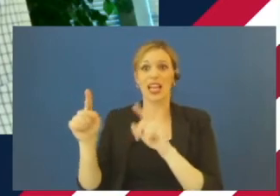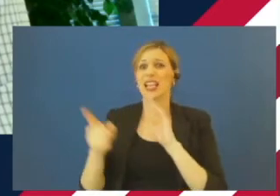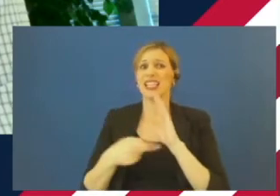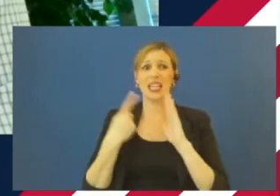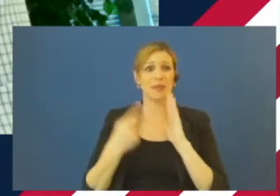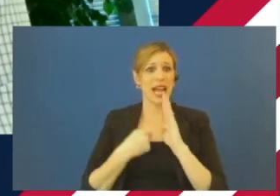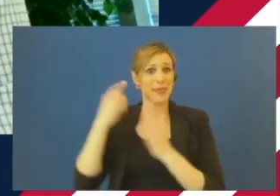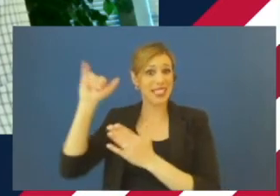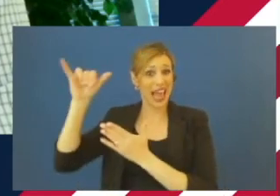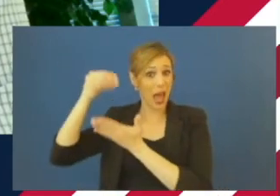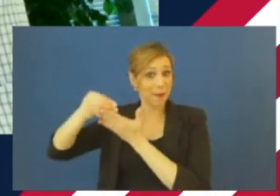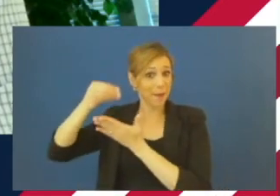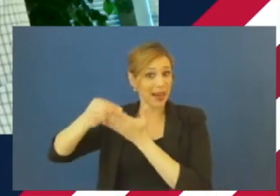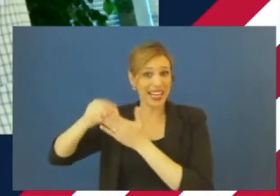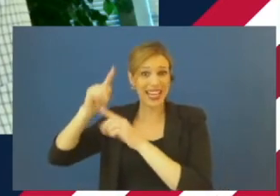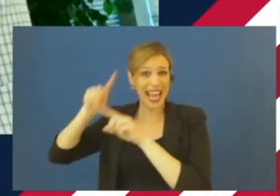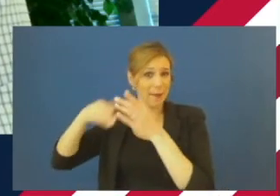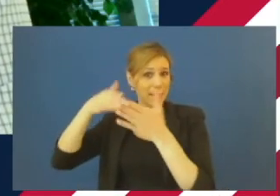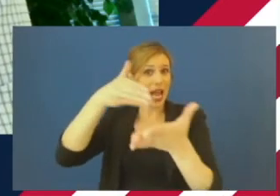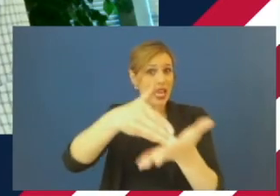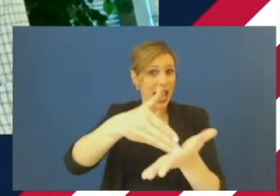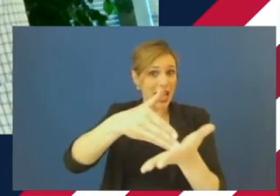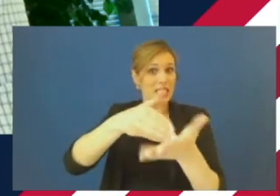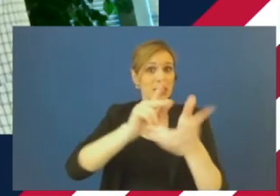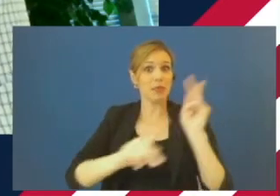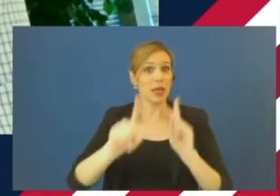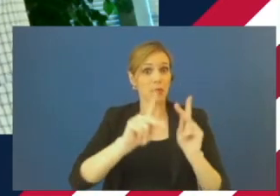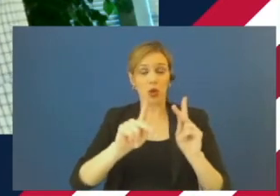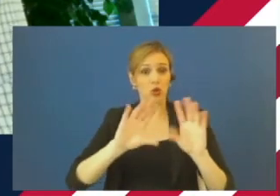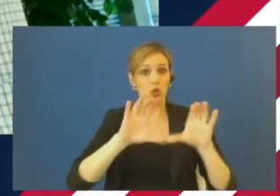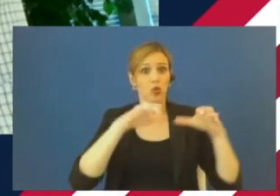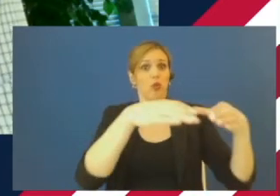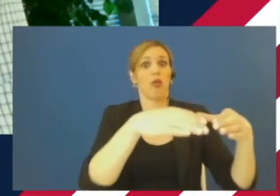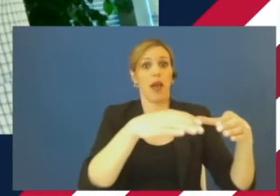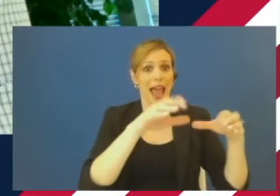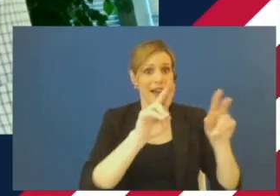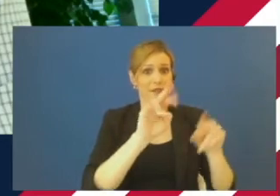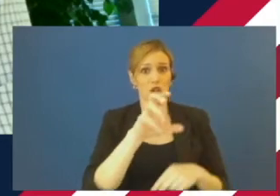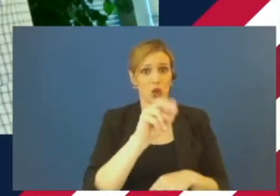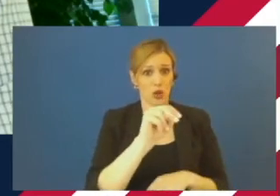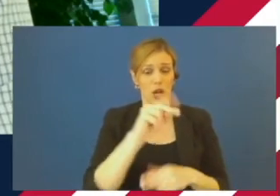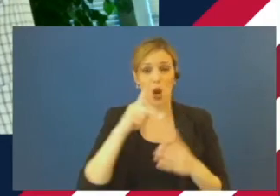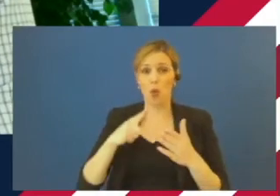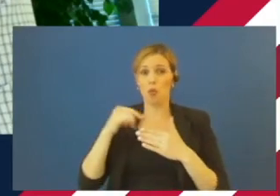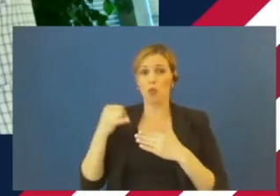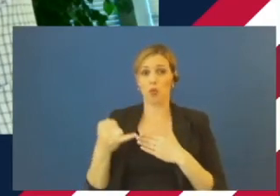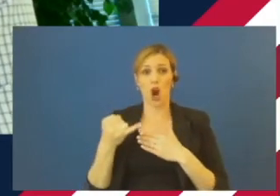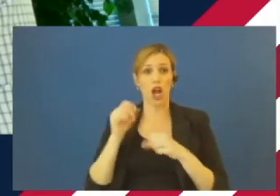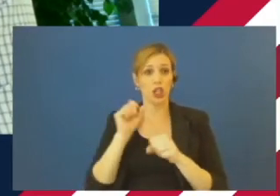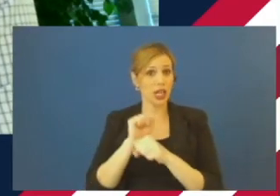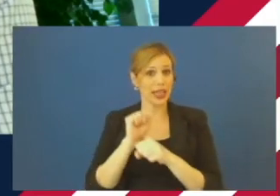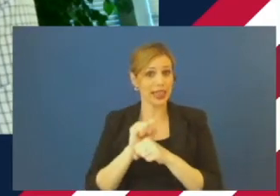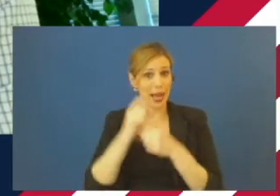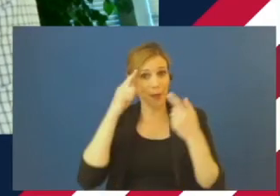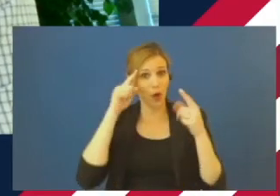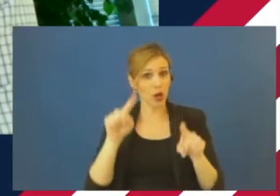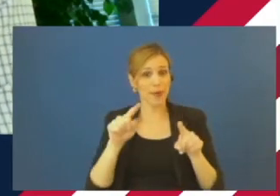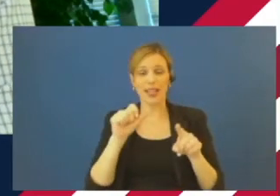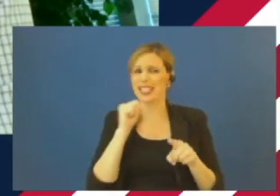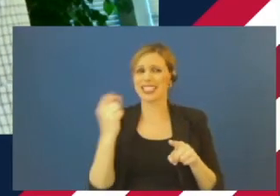organize on construction sites as well. Project labor agreements go way beyond just ensuring wage standards.